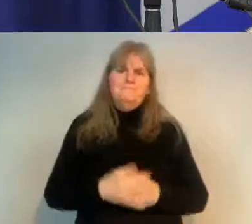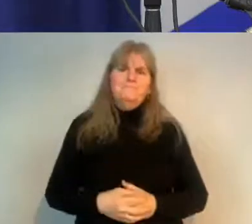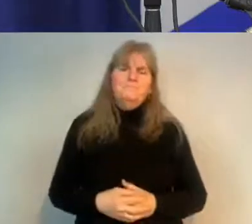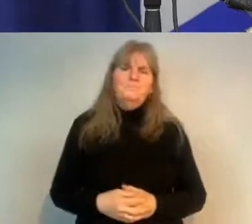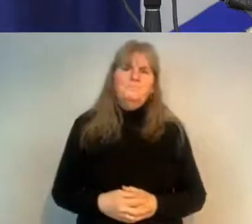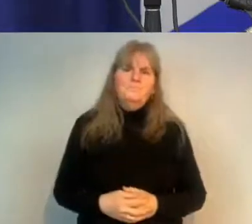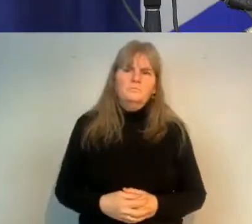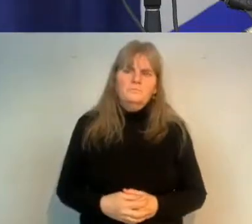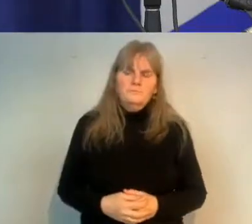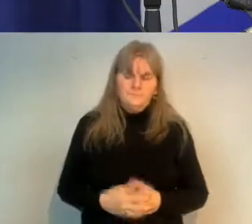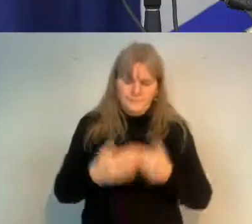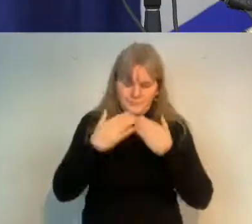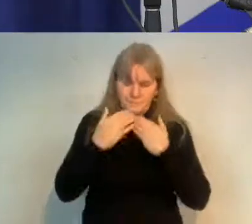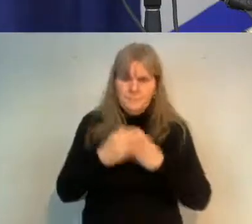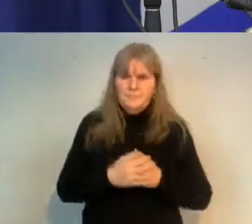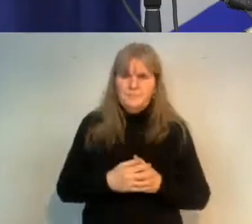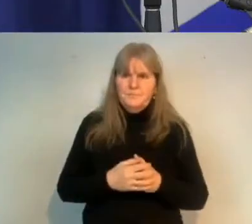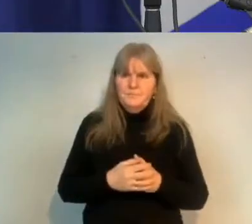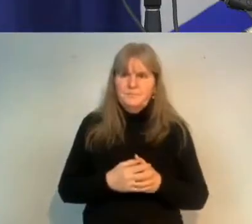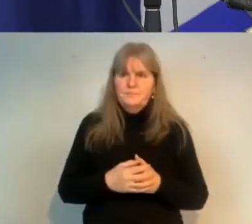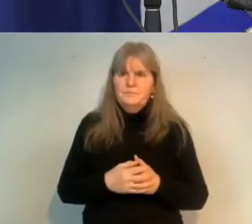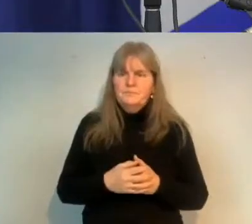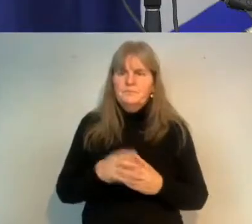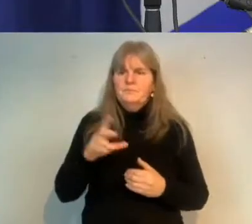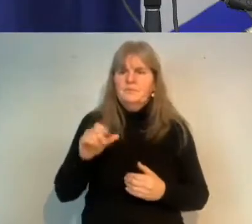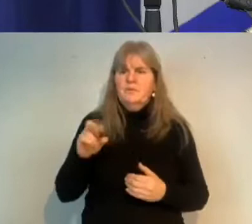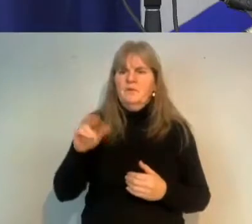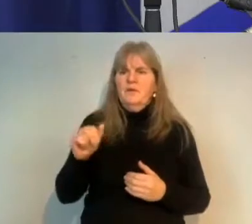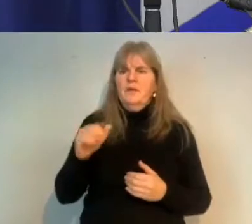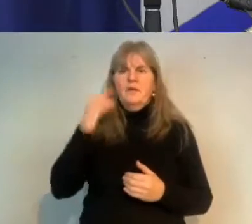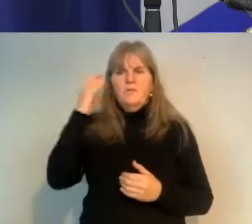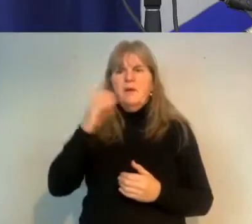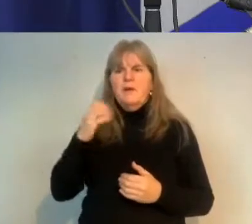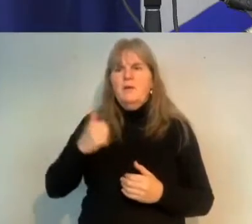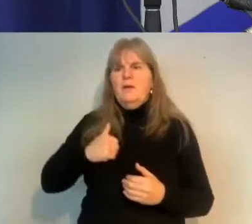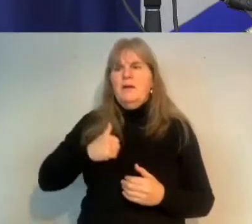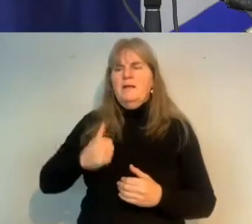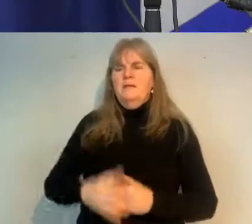you. We'll now move to Laurie at Radio-Canada.